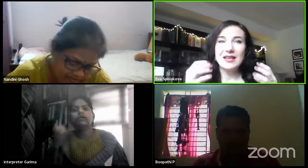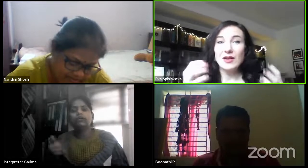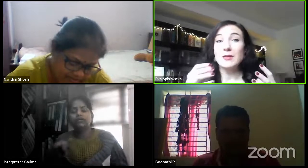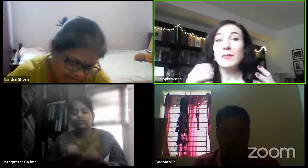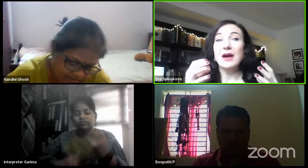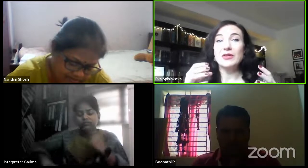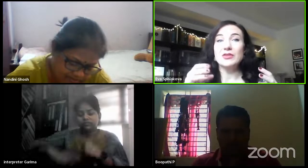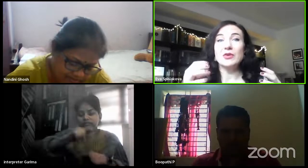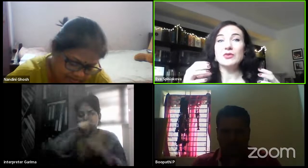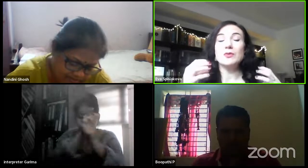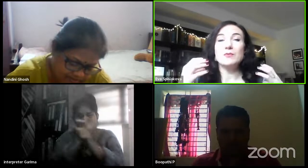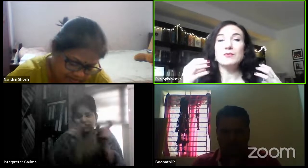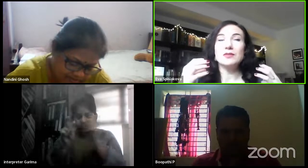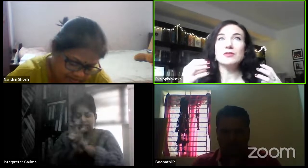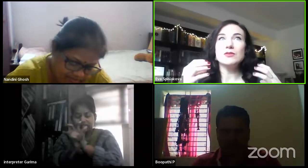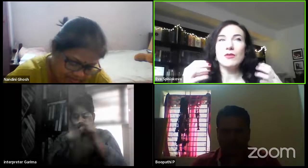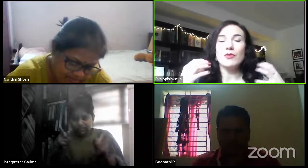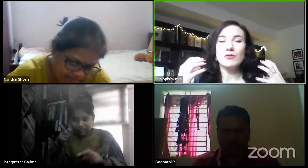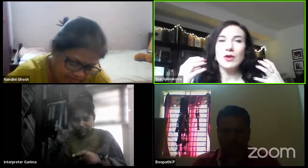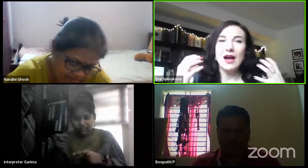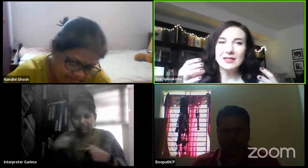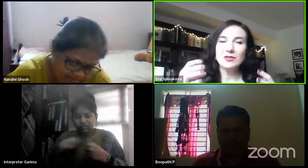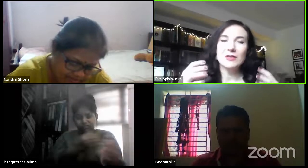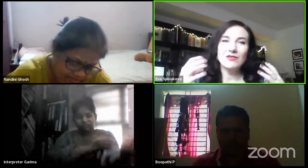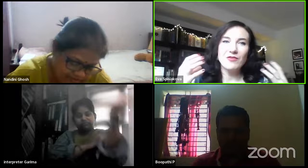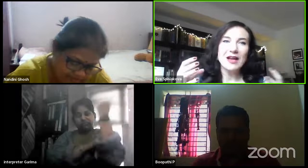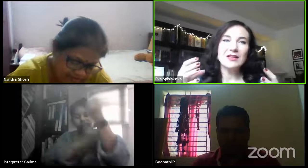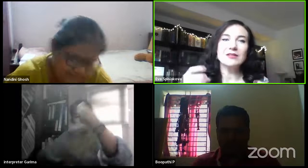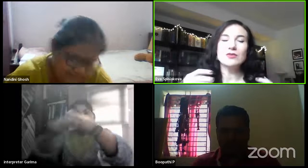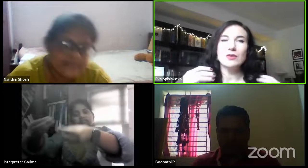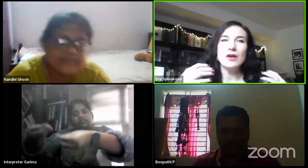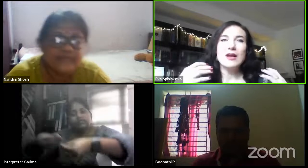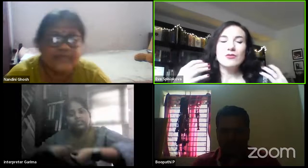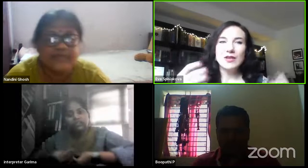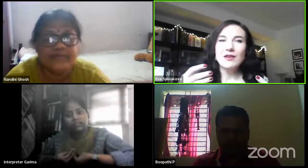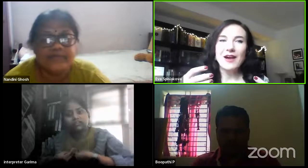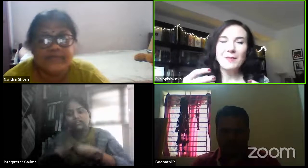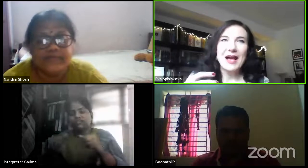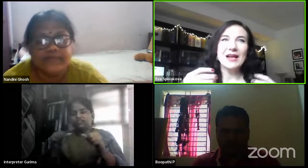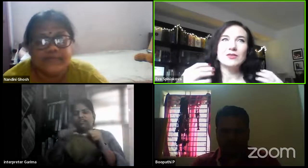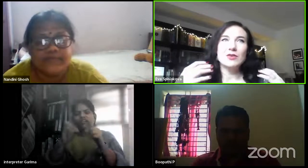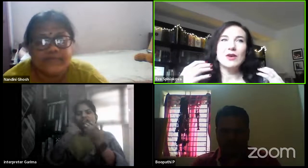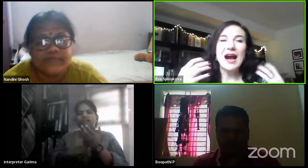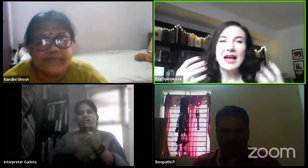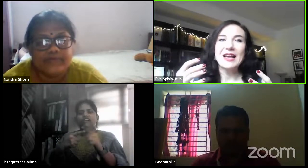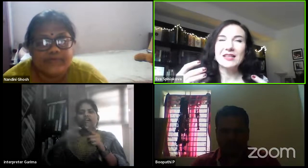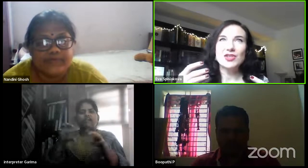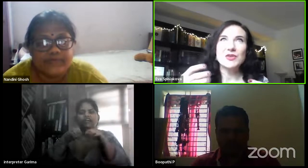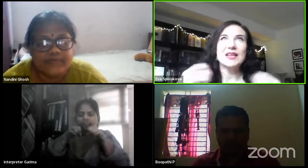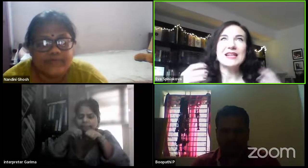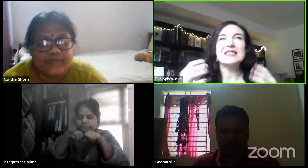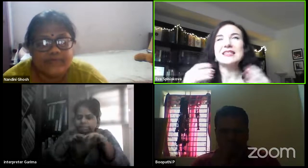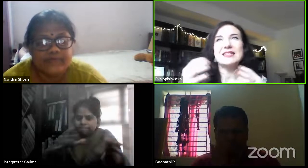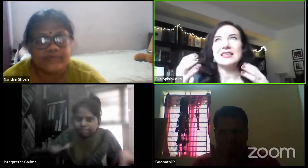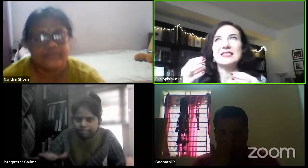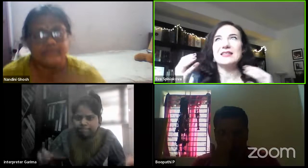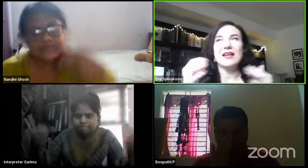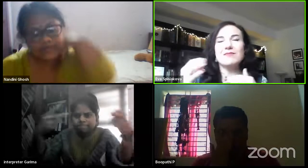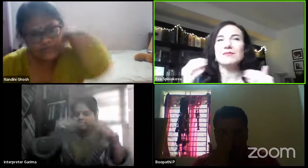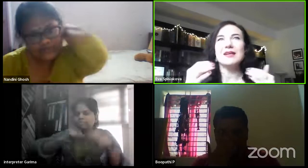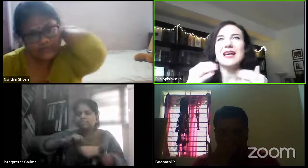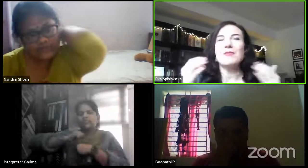gives us incredible power to for articles to get viral, to really fight back, to highlight issues. And yet